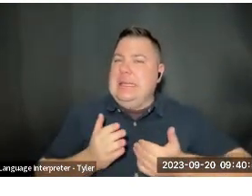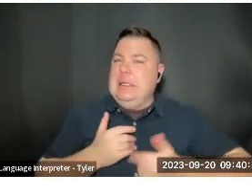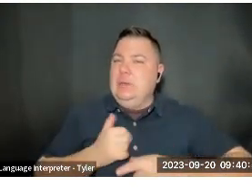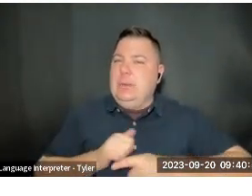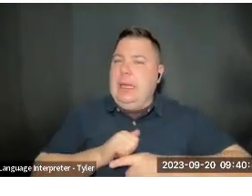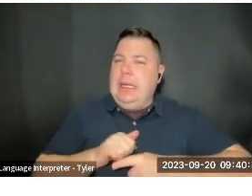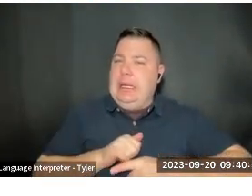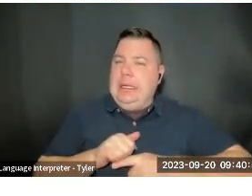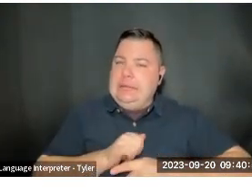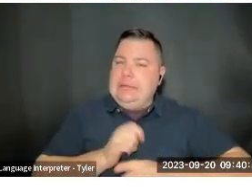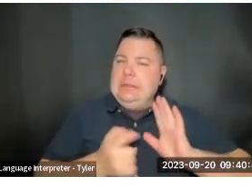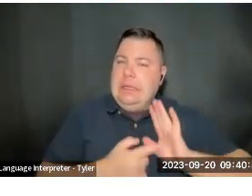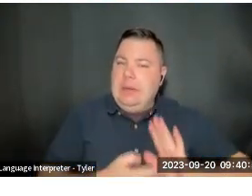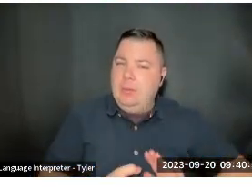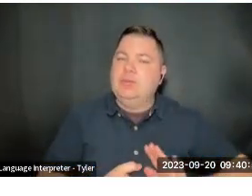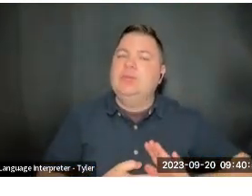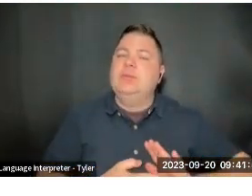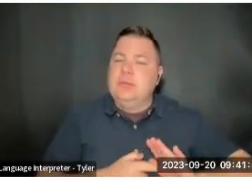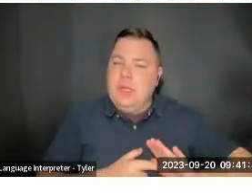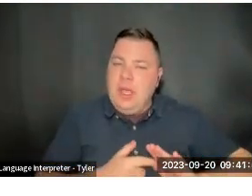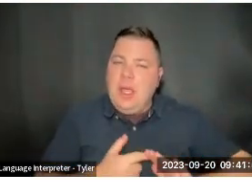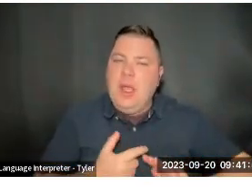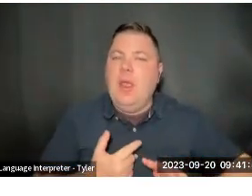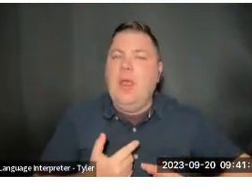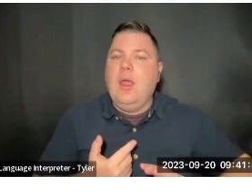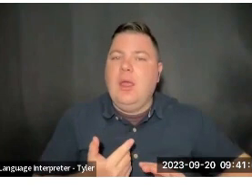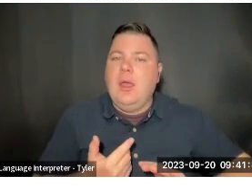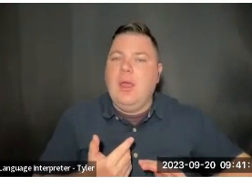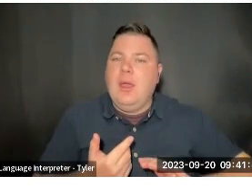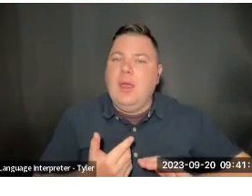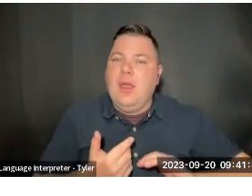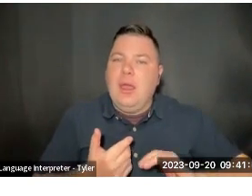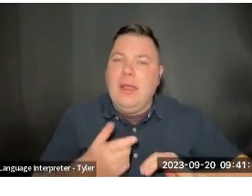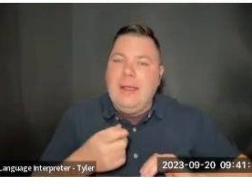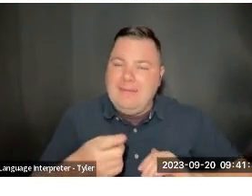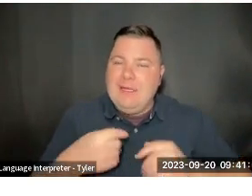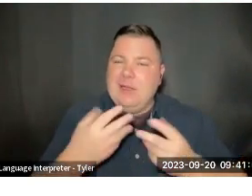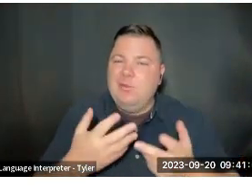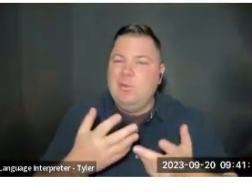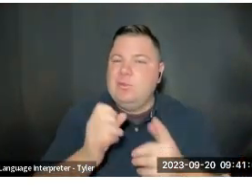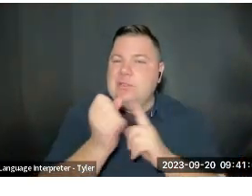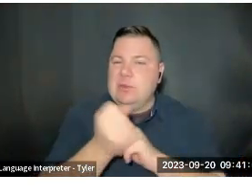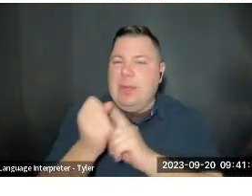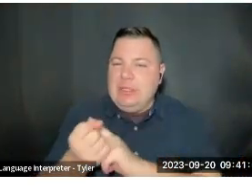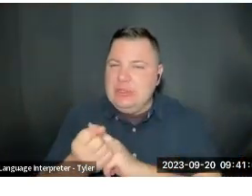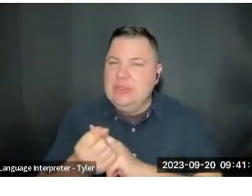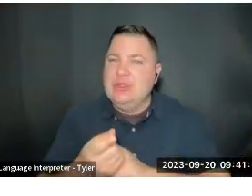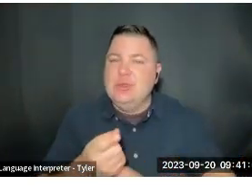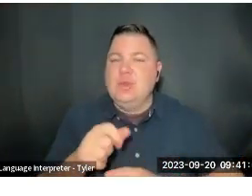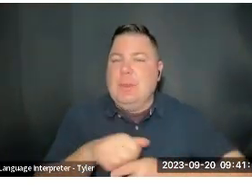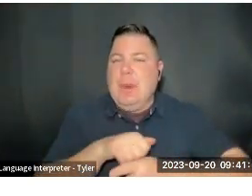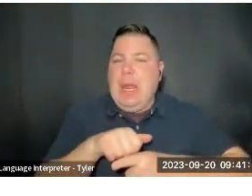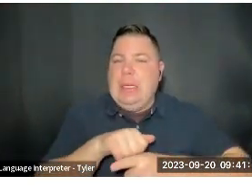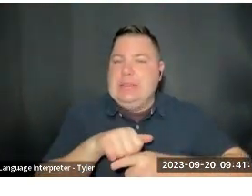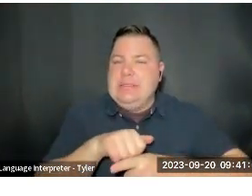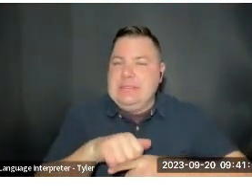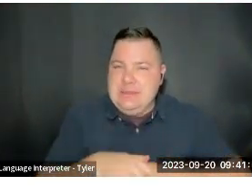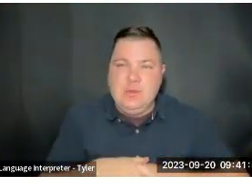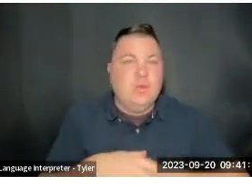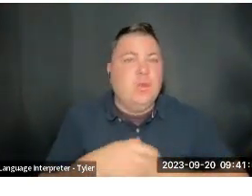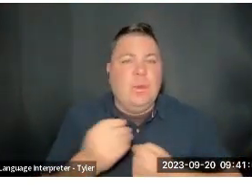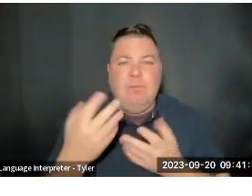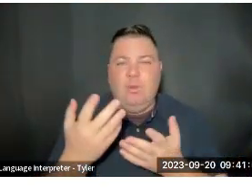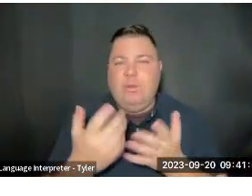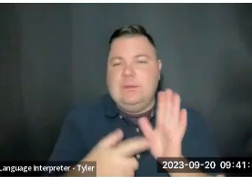examples and instruction, and then allow you through the use of scenarios to practice. So you'll have a